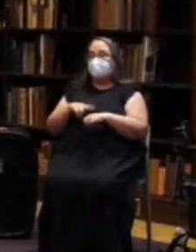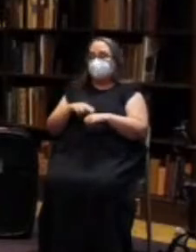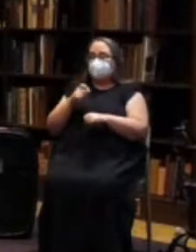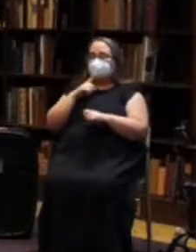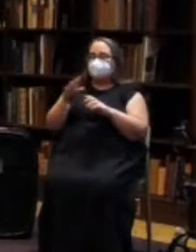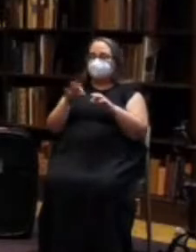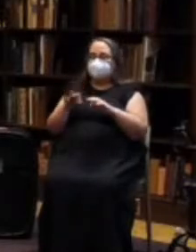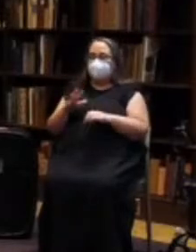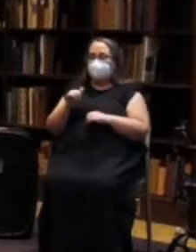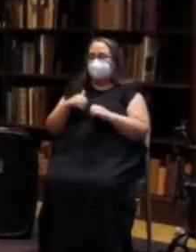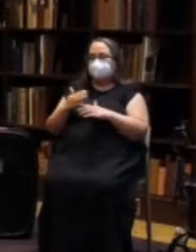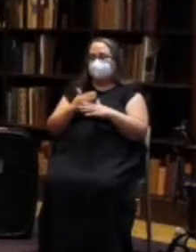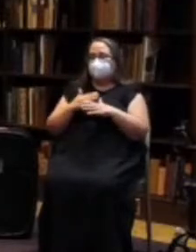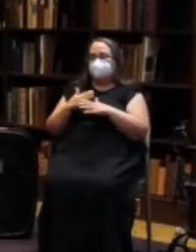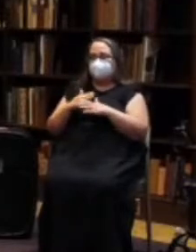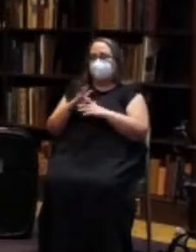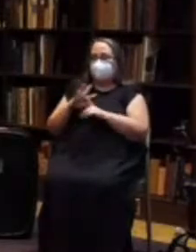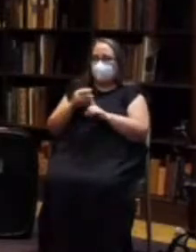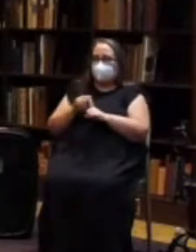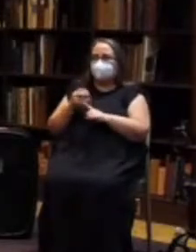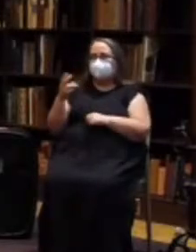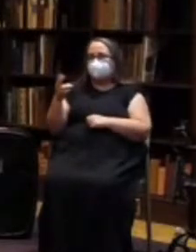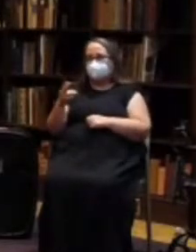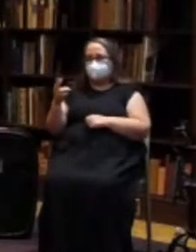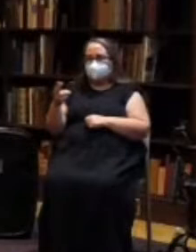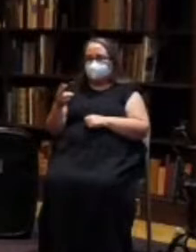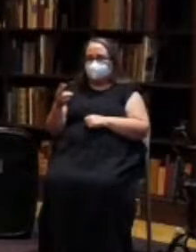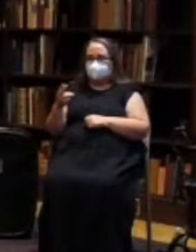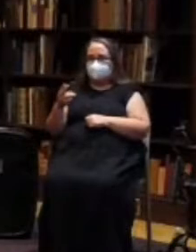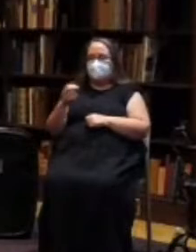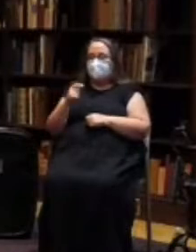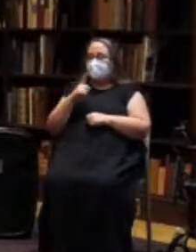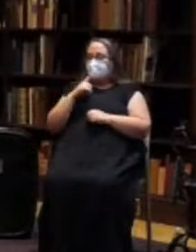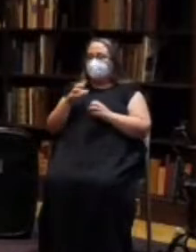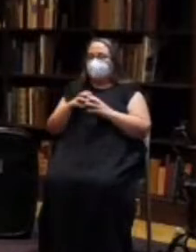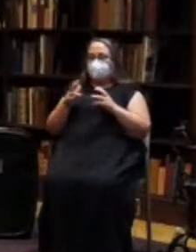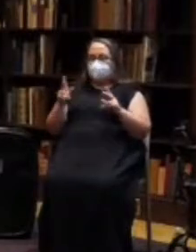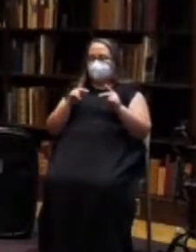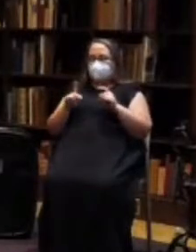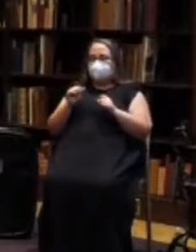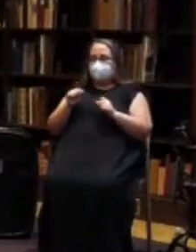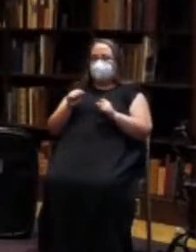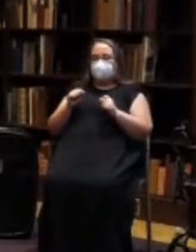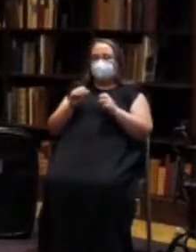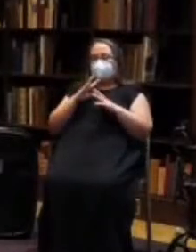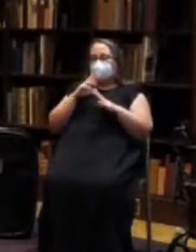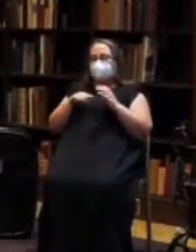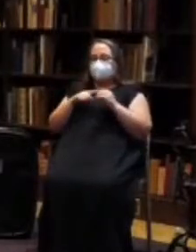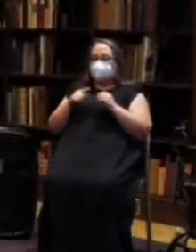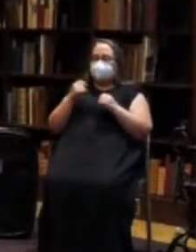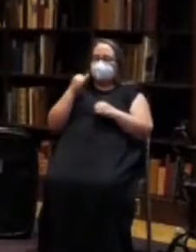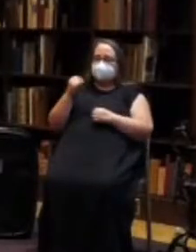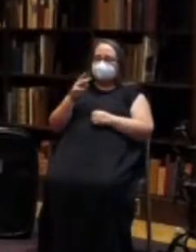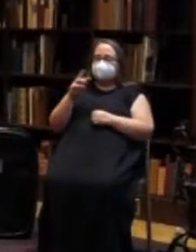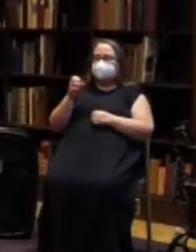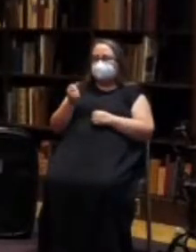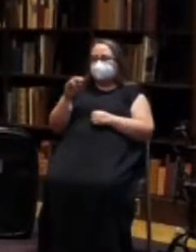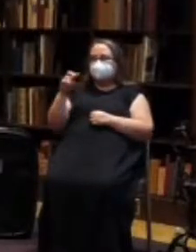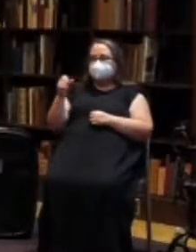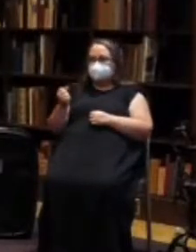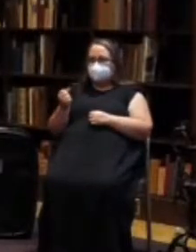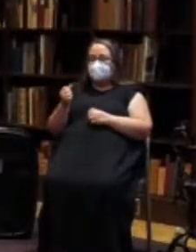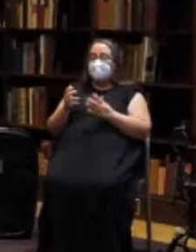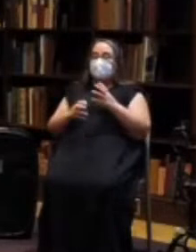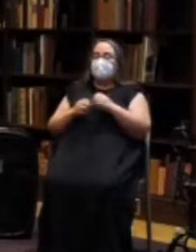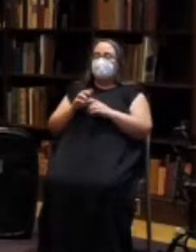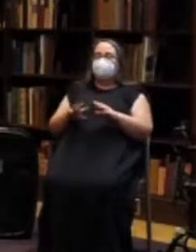defined by having a shared culture, a shared history. And there are a lot of people who are articulating these ideas in the 1960s and 1970s.